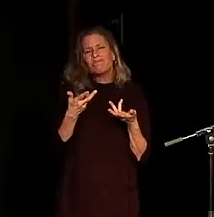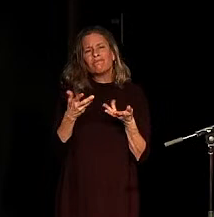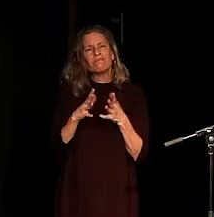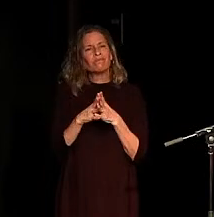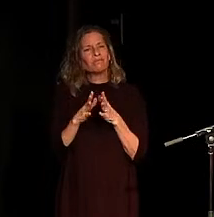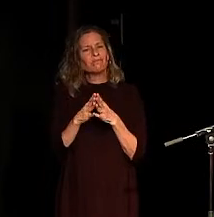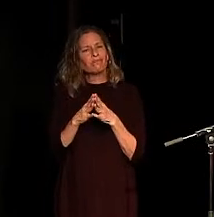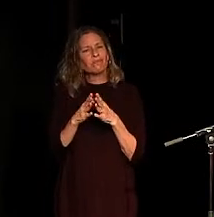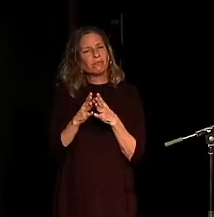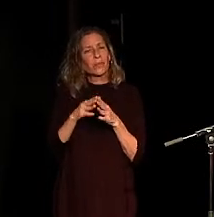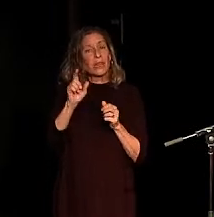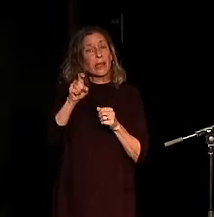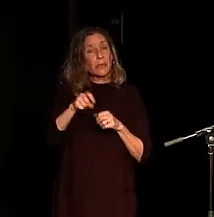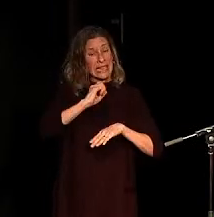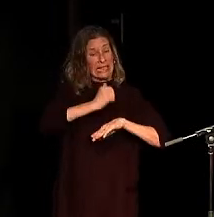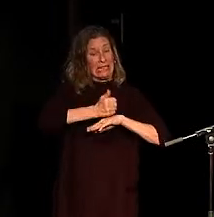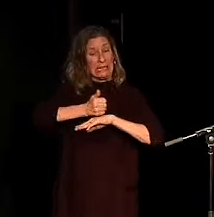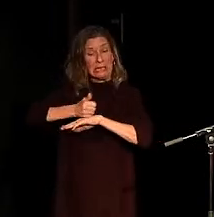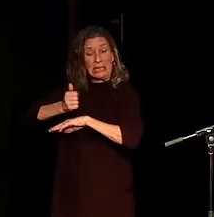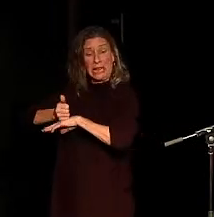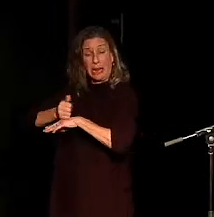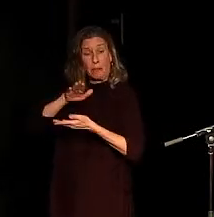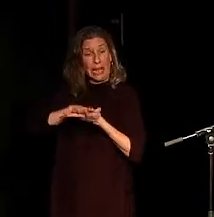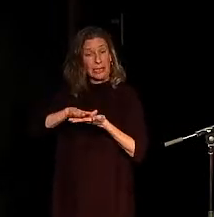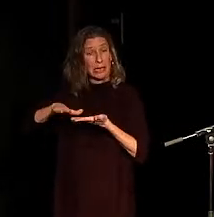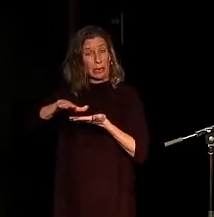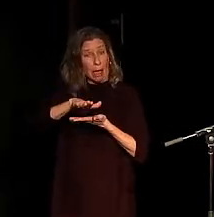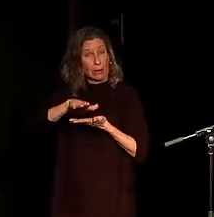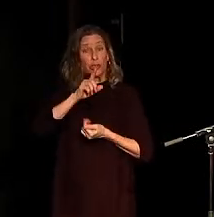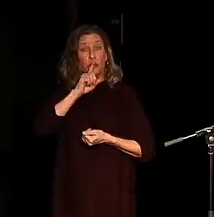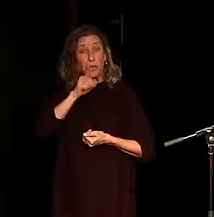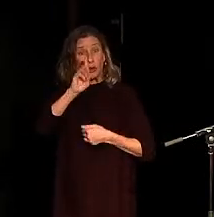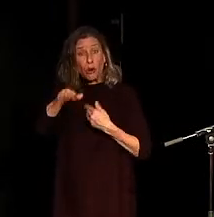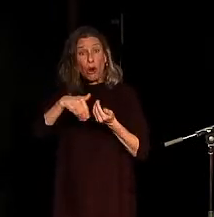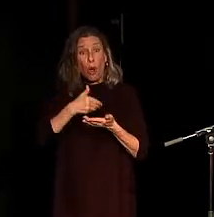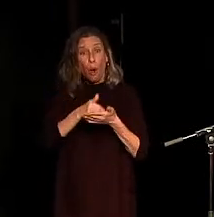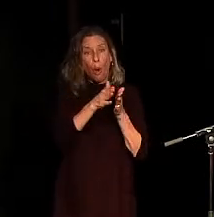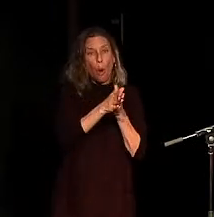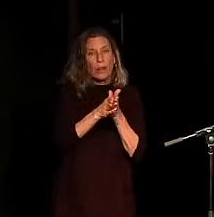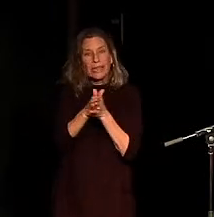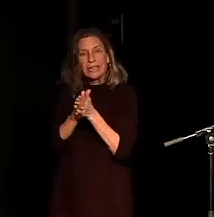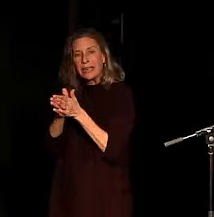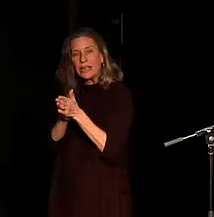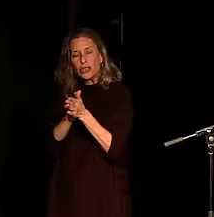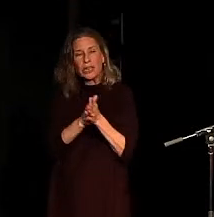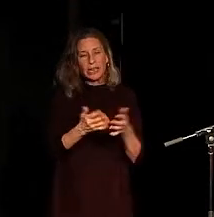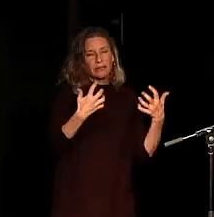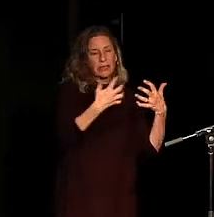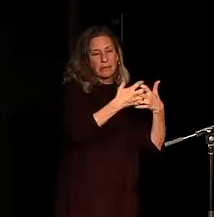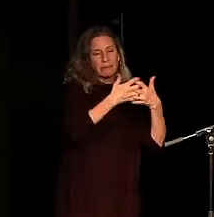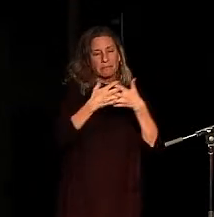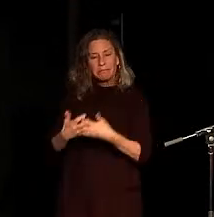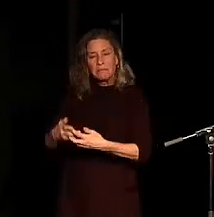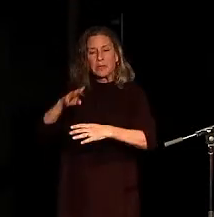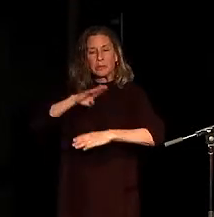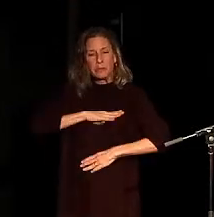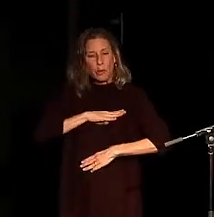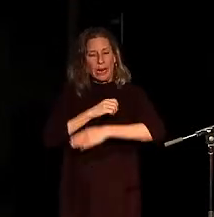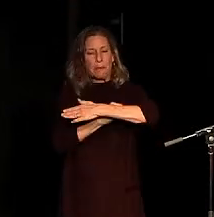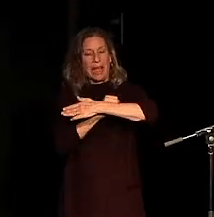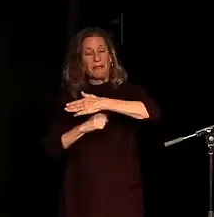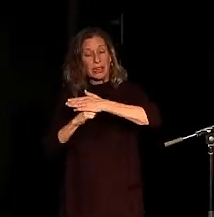what are the things that we need to have in place as a college to make sure that all initiatives are served by a foundation.